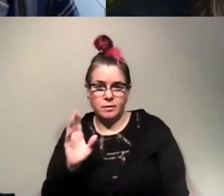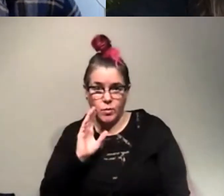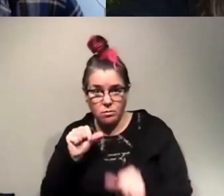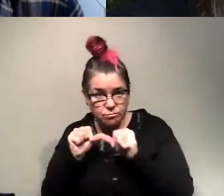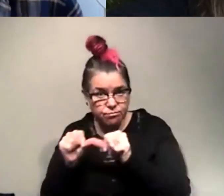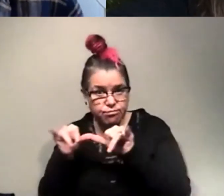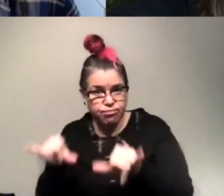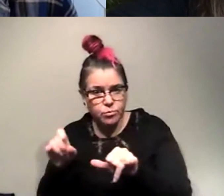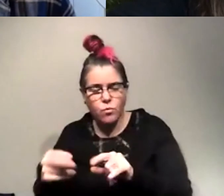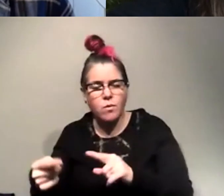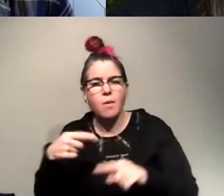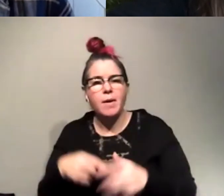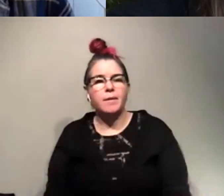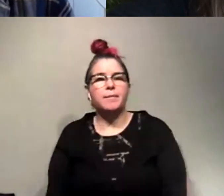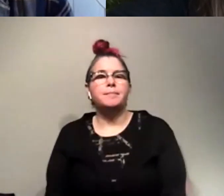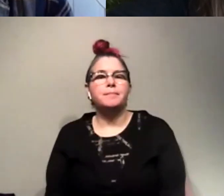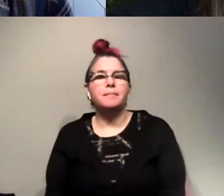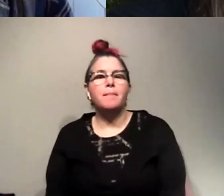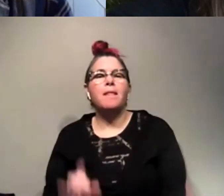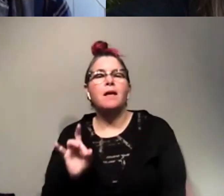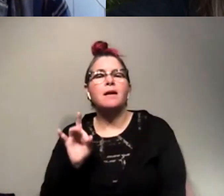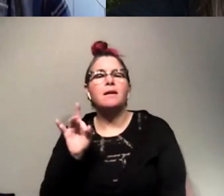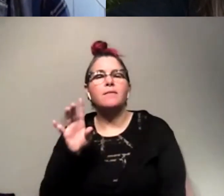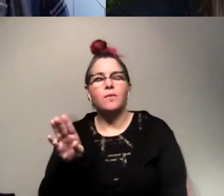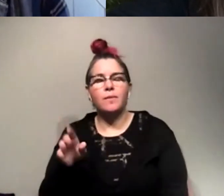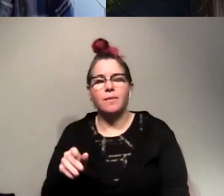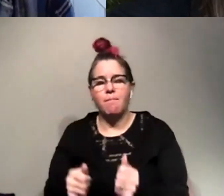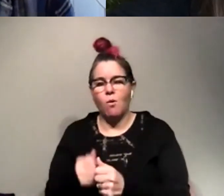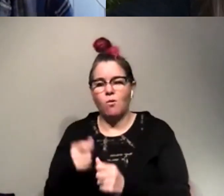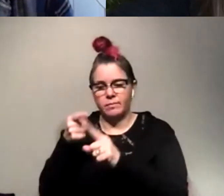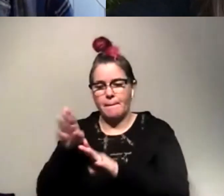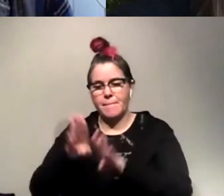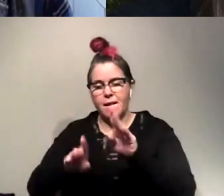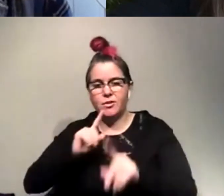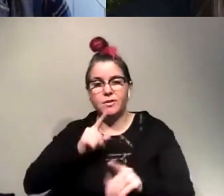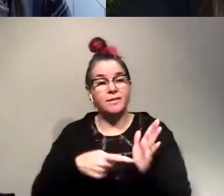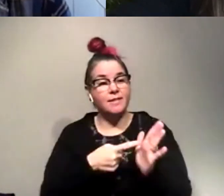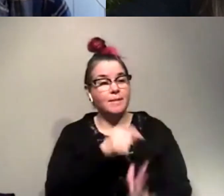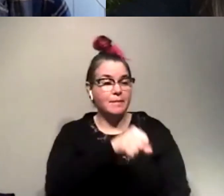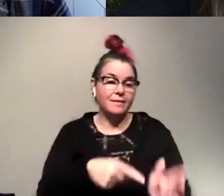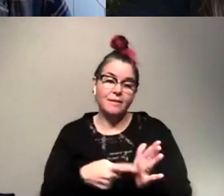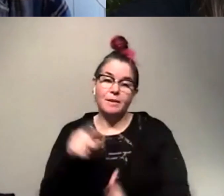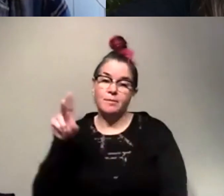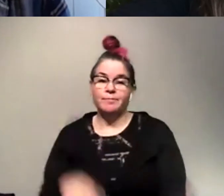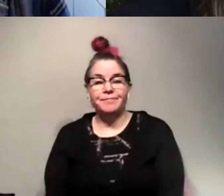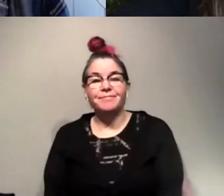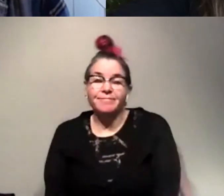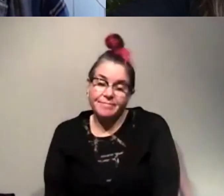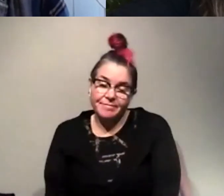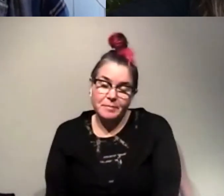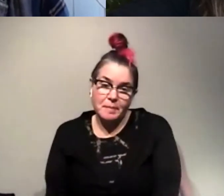So I have to give you the most biology answer, which is sometimes yes, sometimes no.